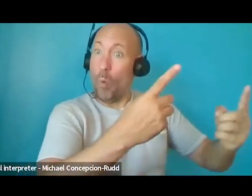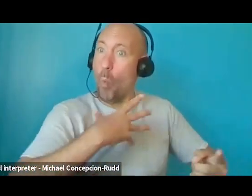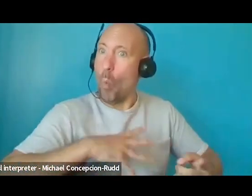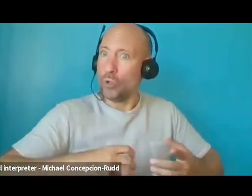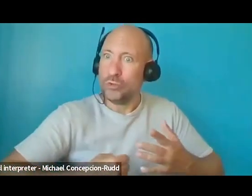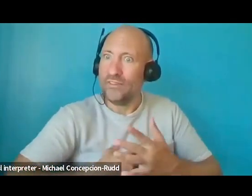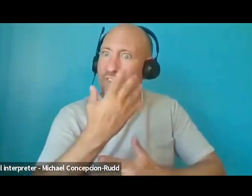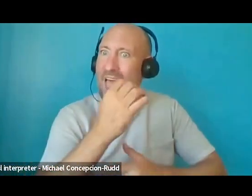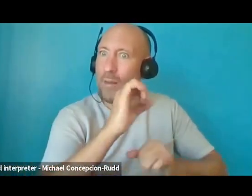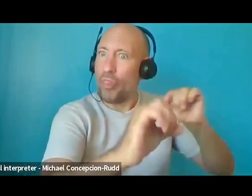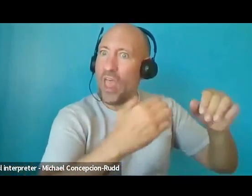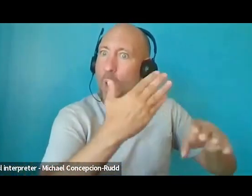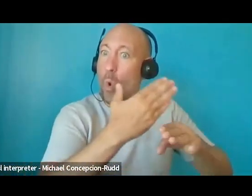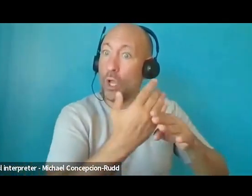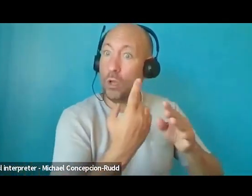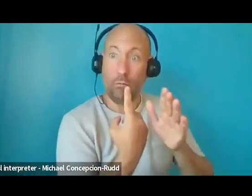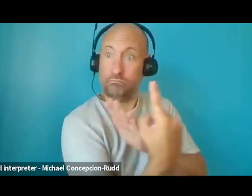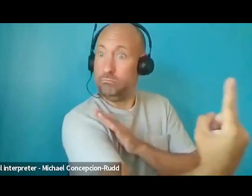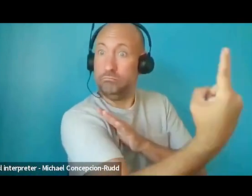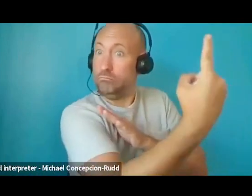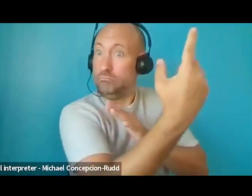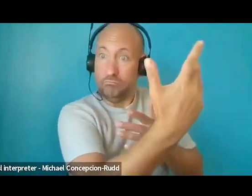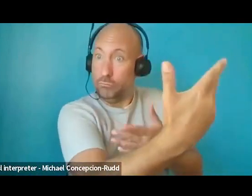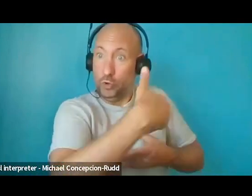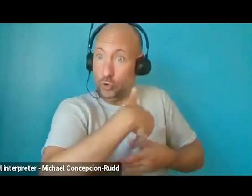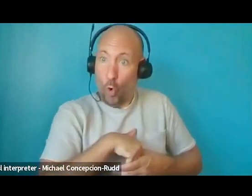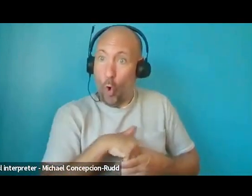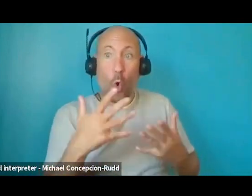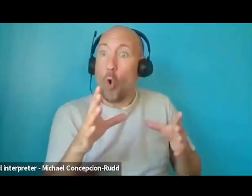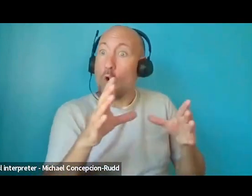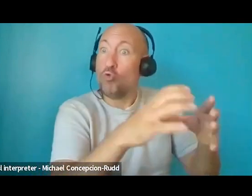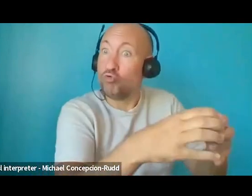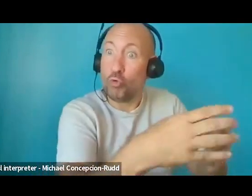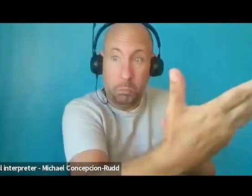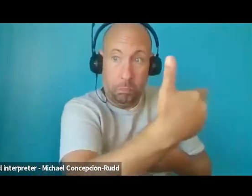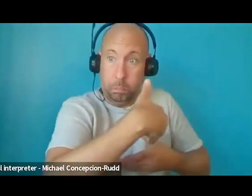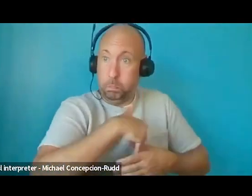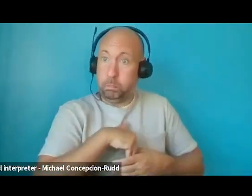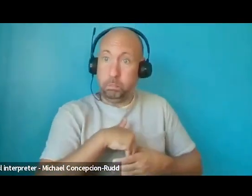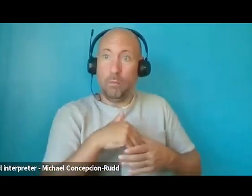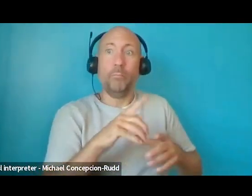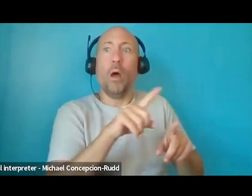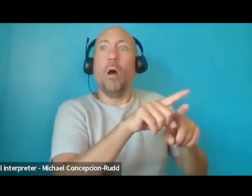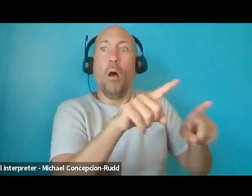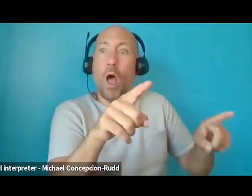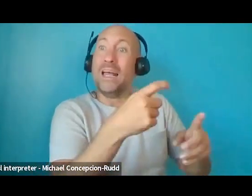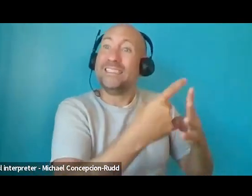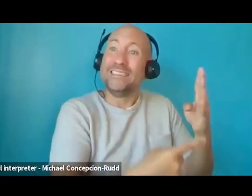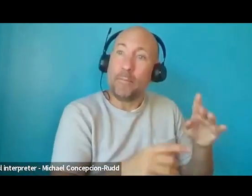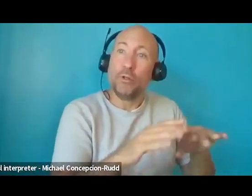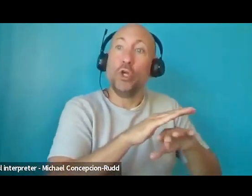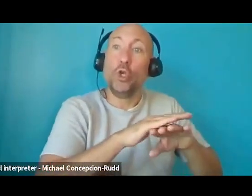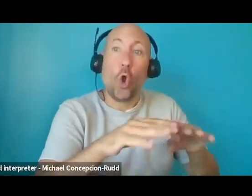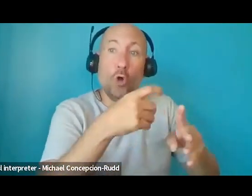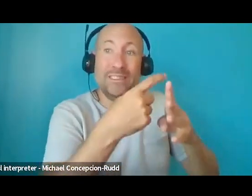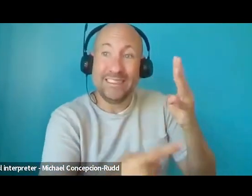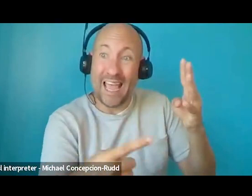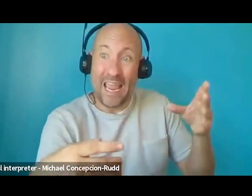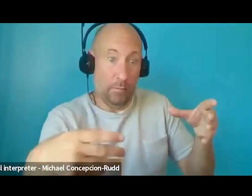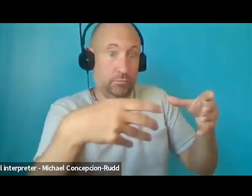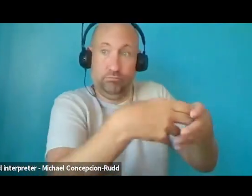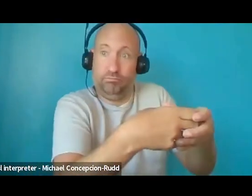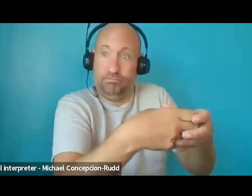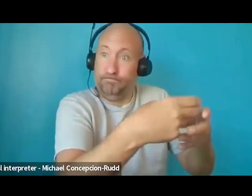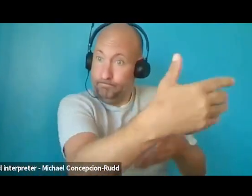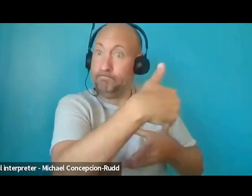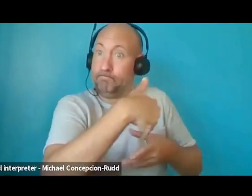This can be solo work made on themselves or any group work consisting of disabled and or non-disabled people.